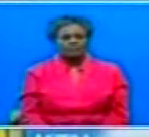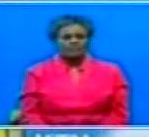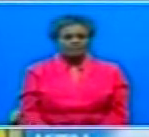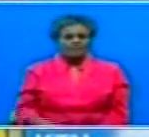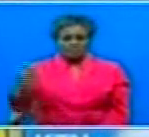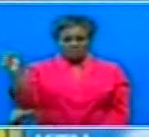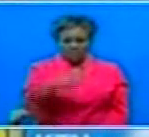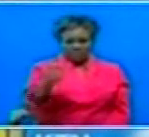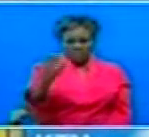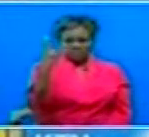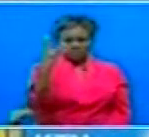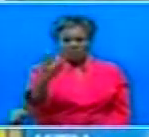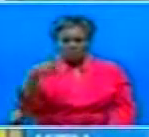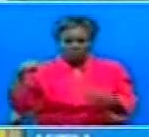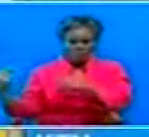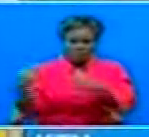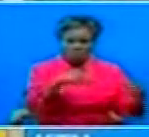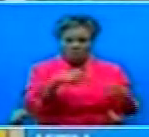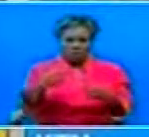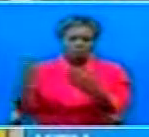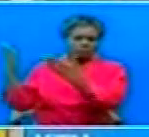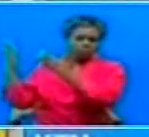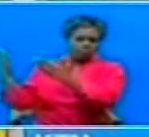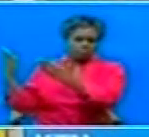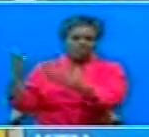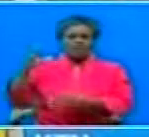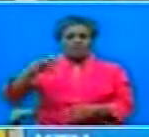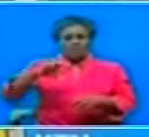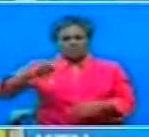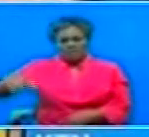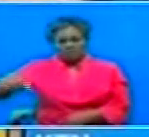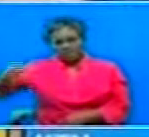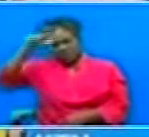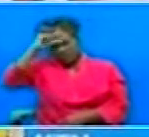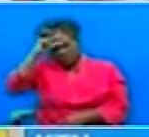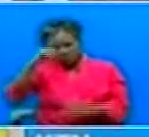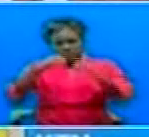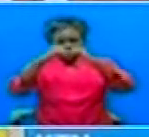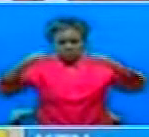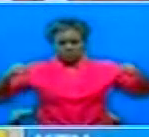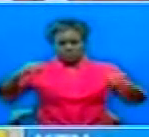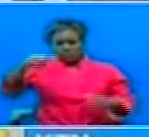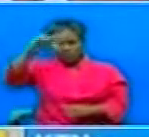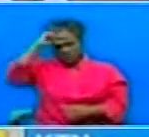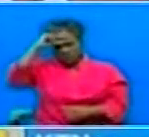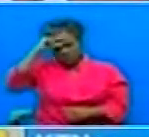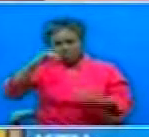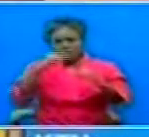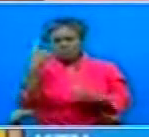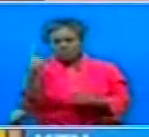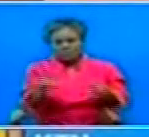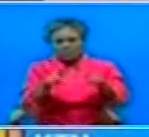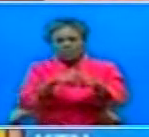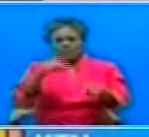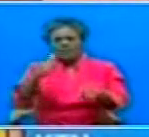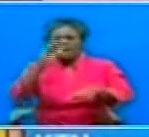4 months now, persistent wrangles have characterized business in the Makueni County government. Divisions in the county assembly on one hand and